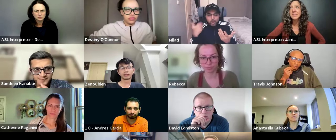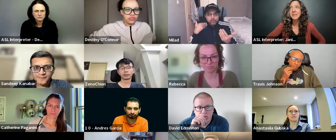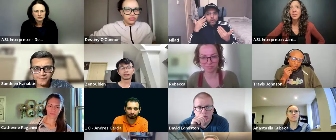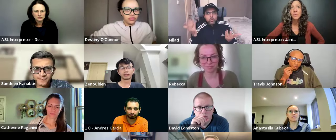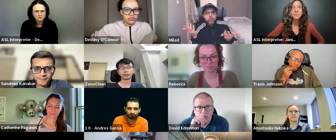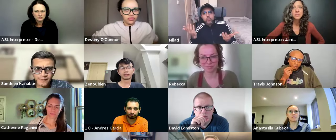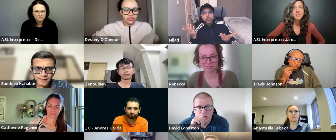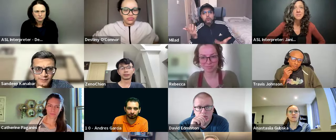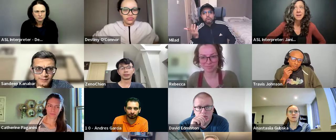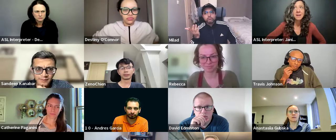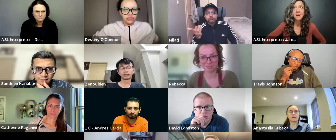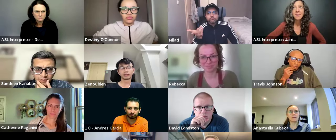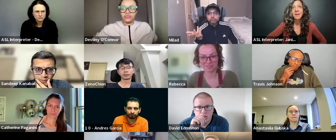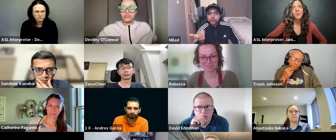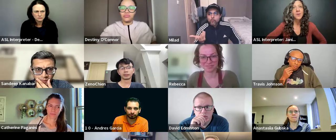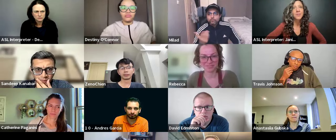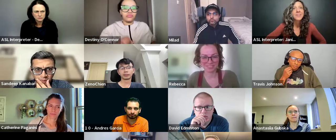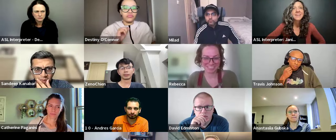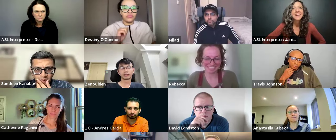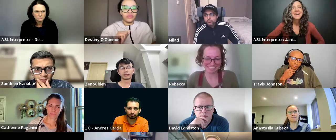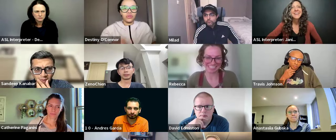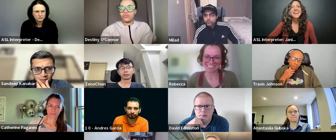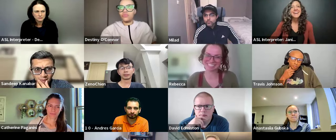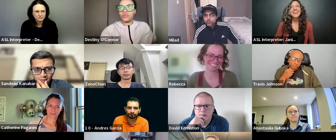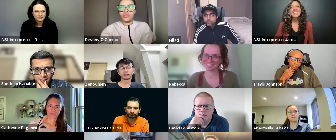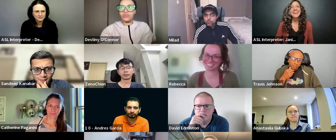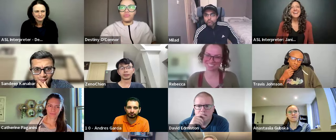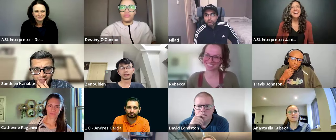Salt Lake City. Are you able to attend, Rebecca, or no?